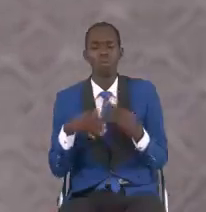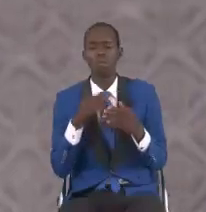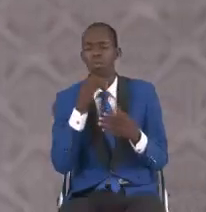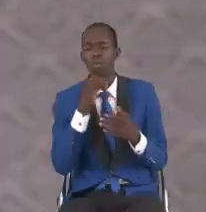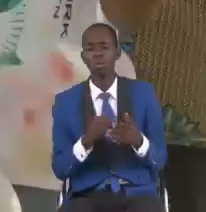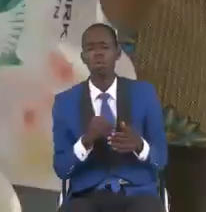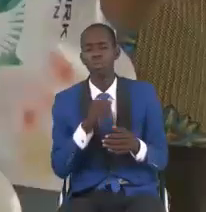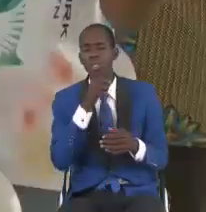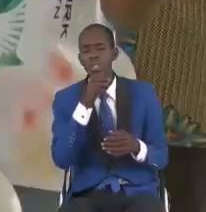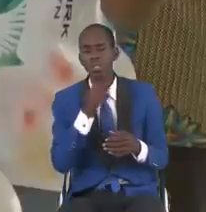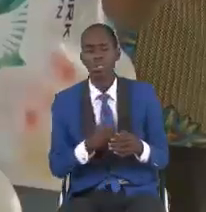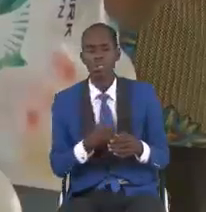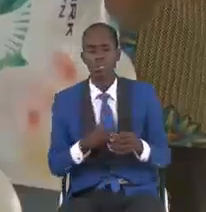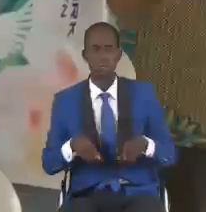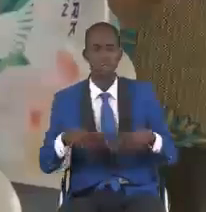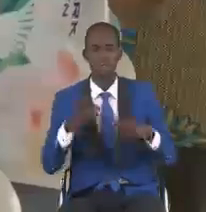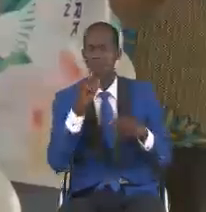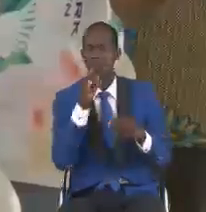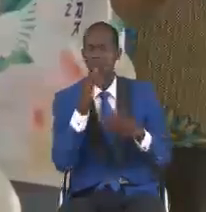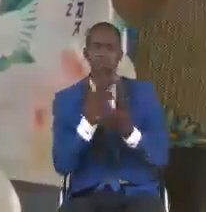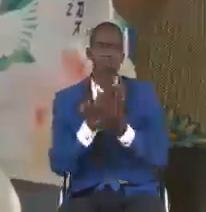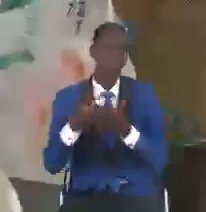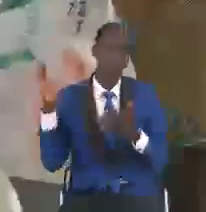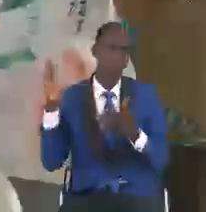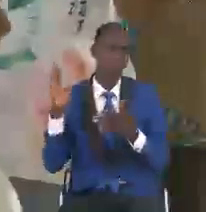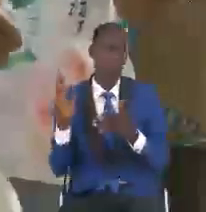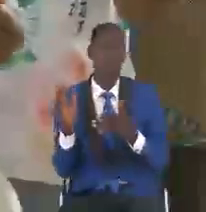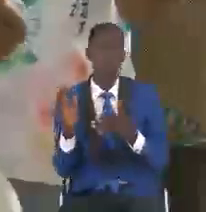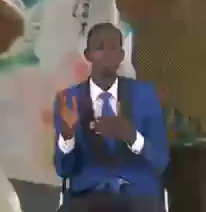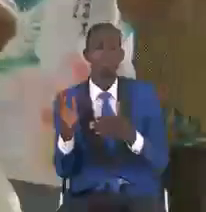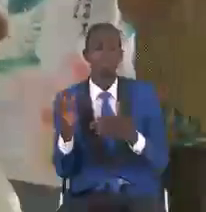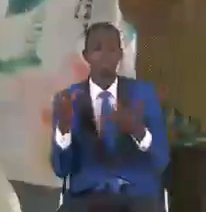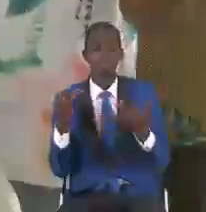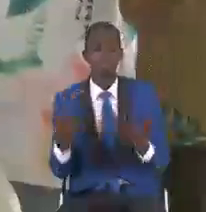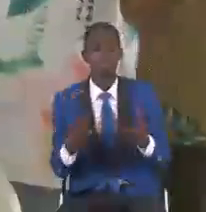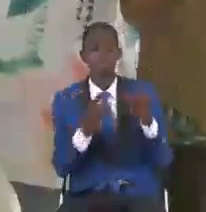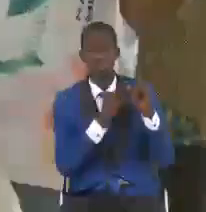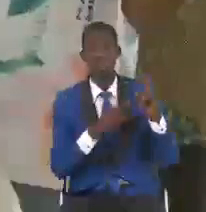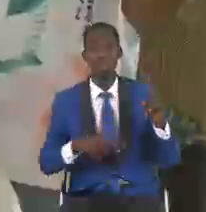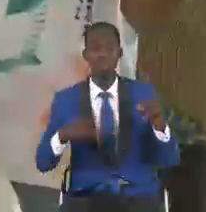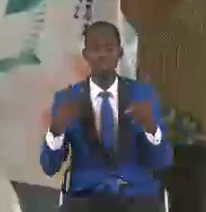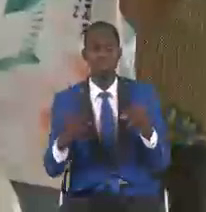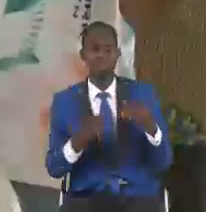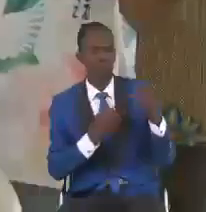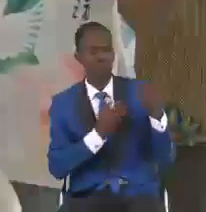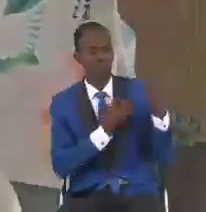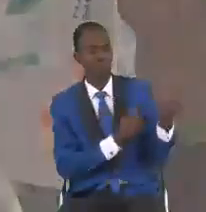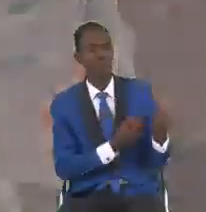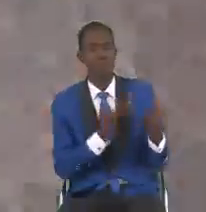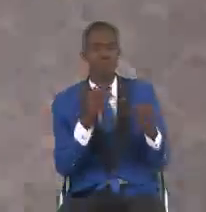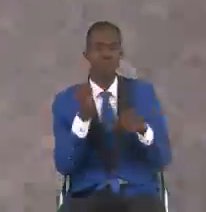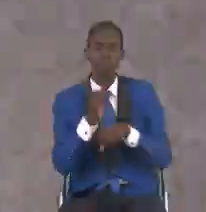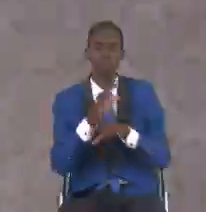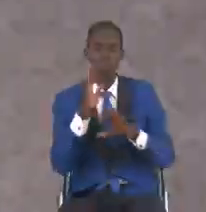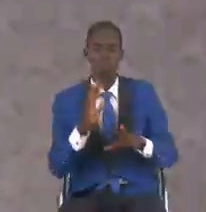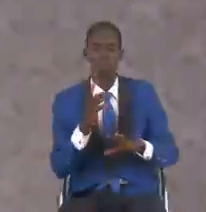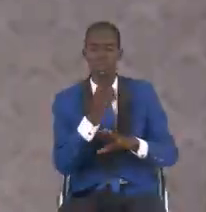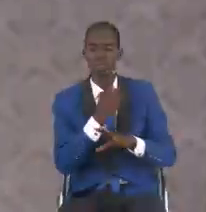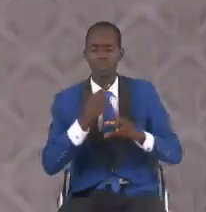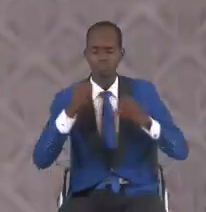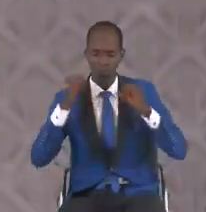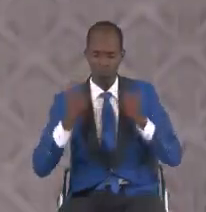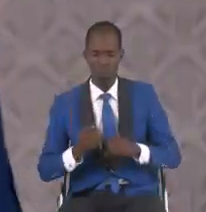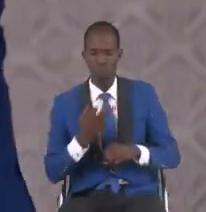gone. Amen. Now, Lord, the courage of the conqueror. Amen. The strength of the conqueror.